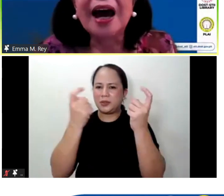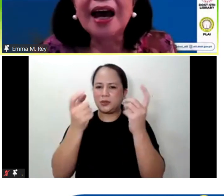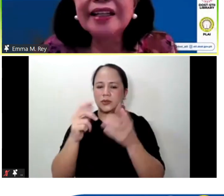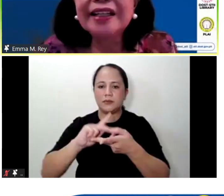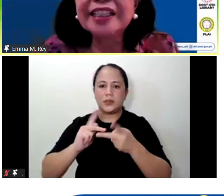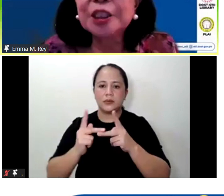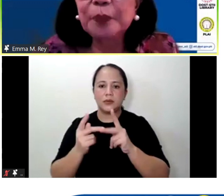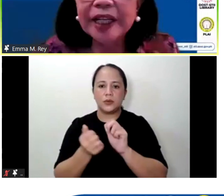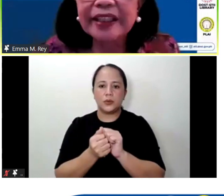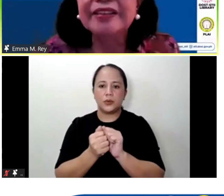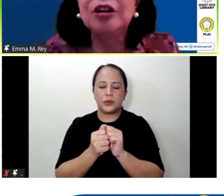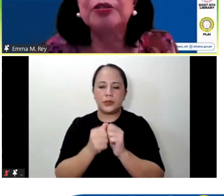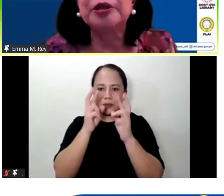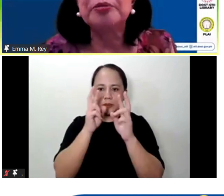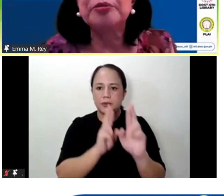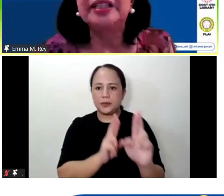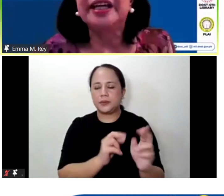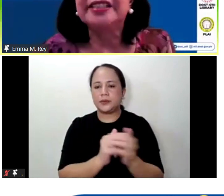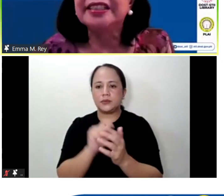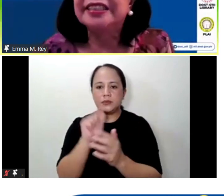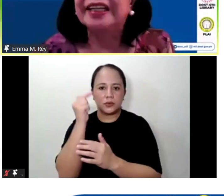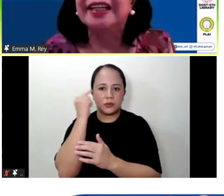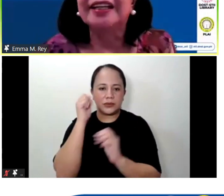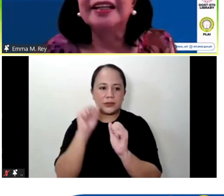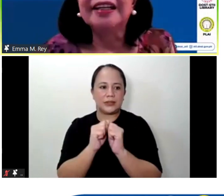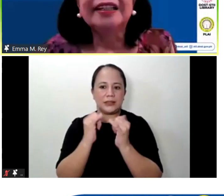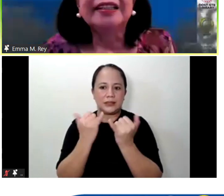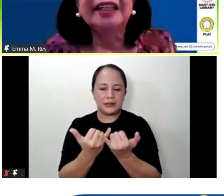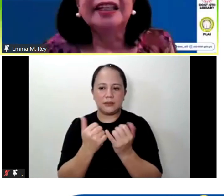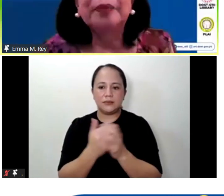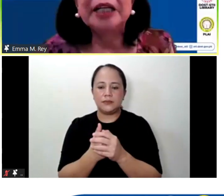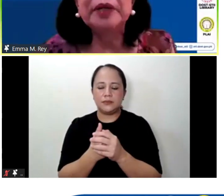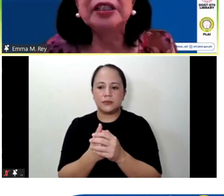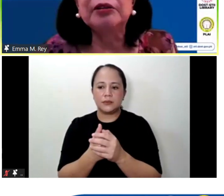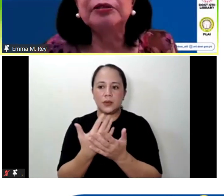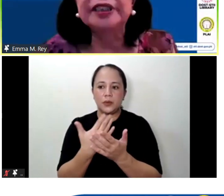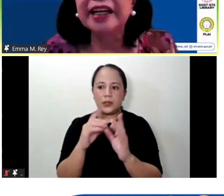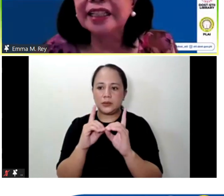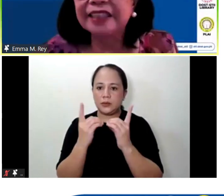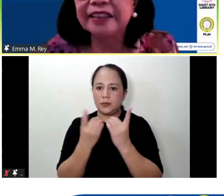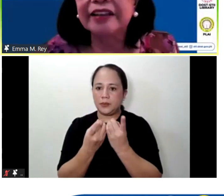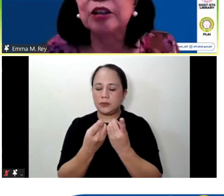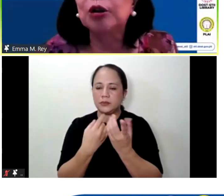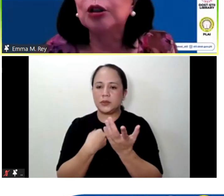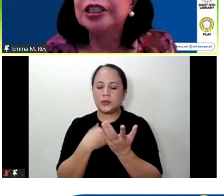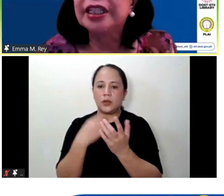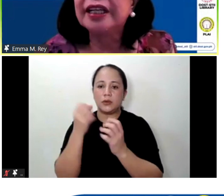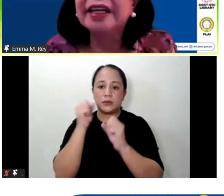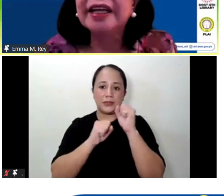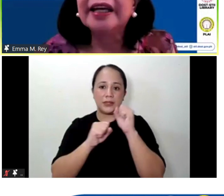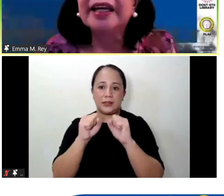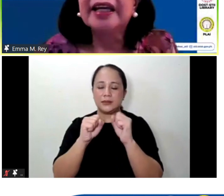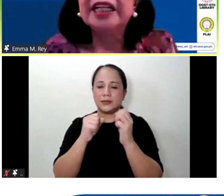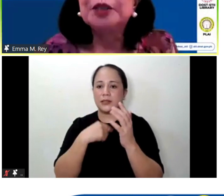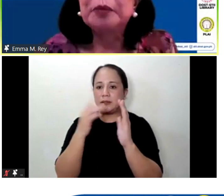with a highly respected government agency, the Department of Science and